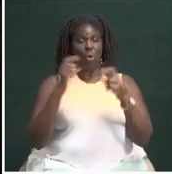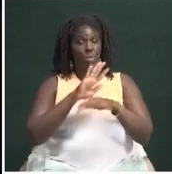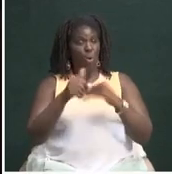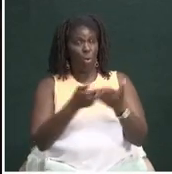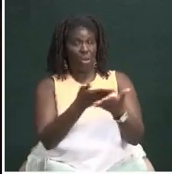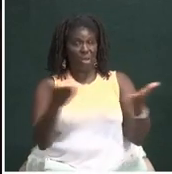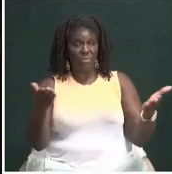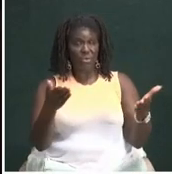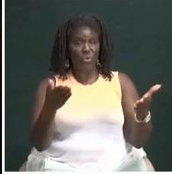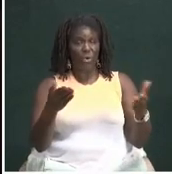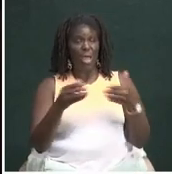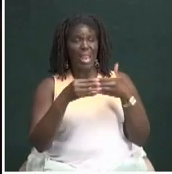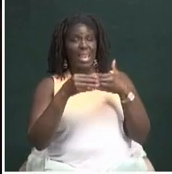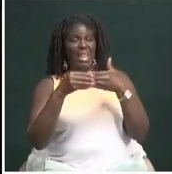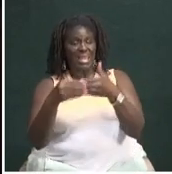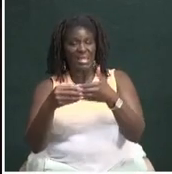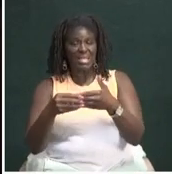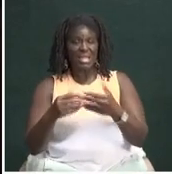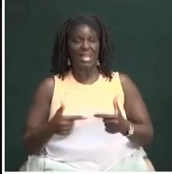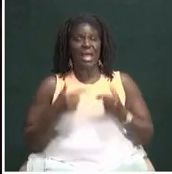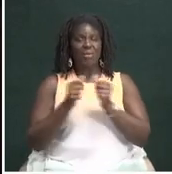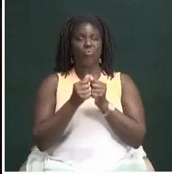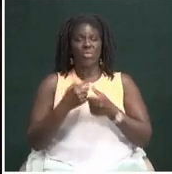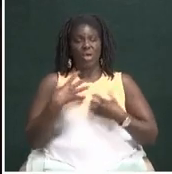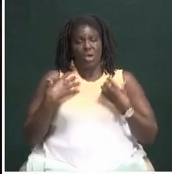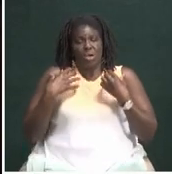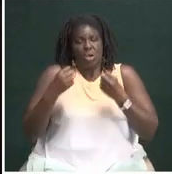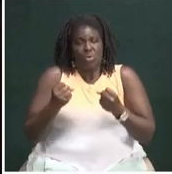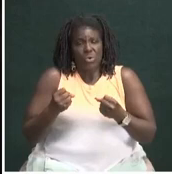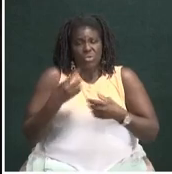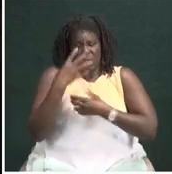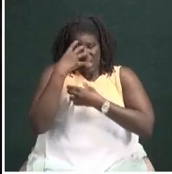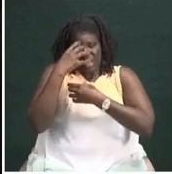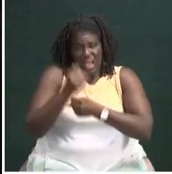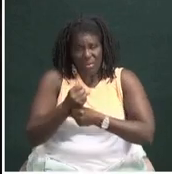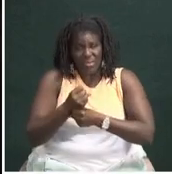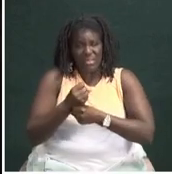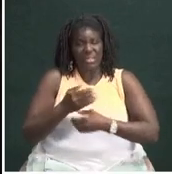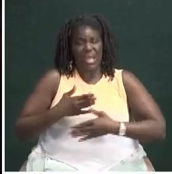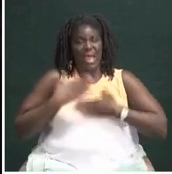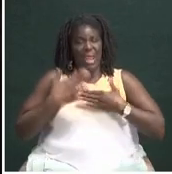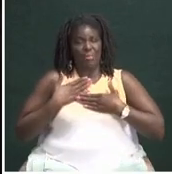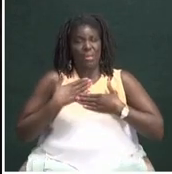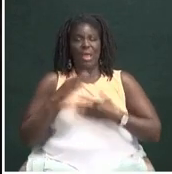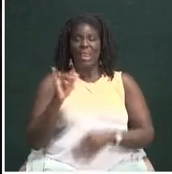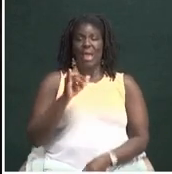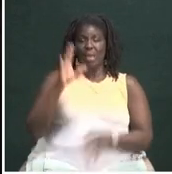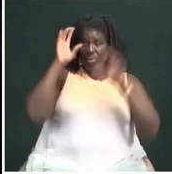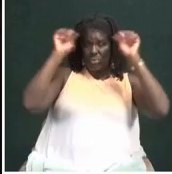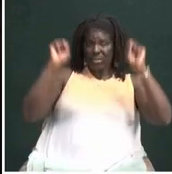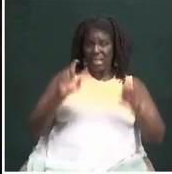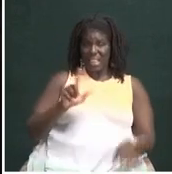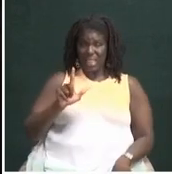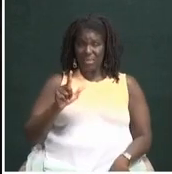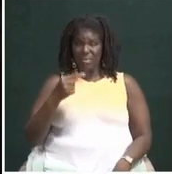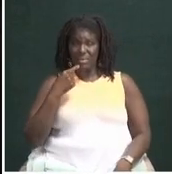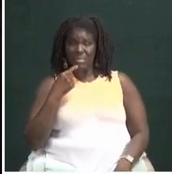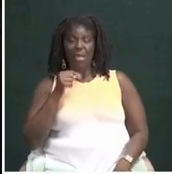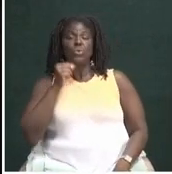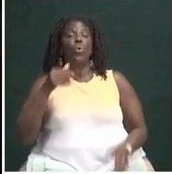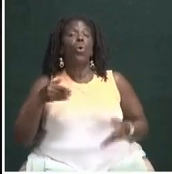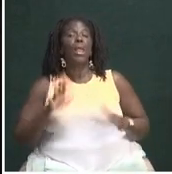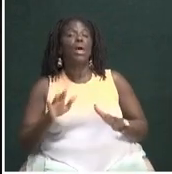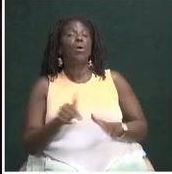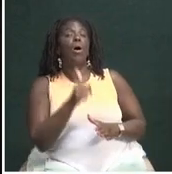you can lead your lives with courage and confidence and optimism. And as President Lieberman said, don't let others define